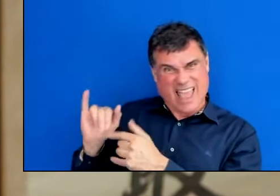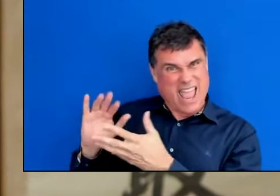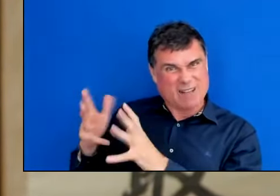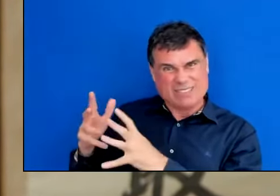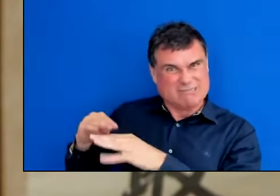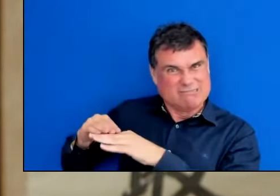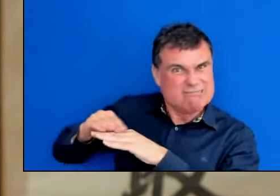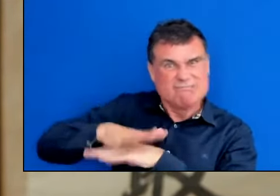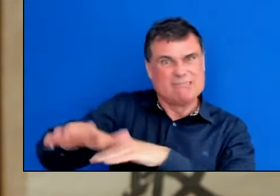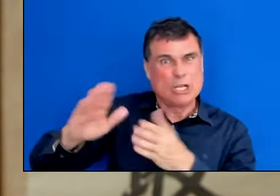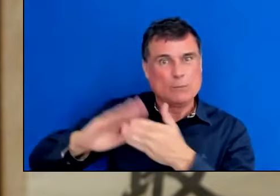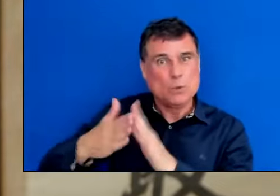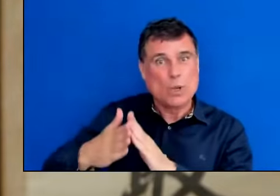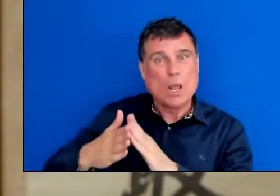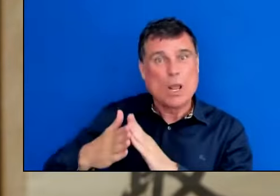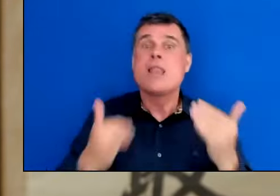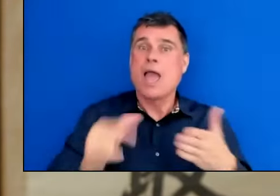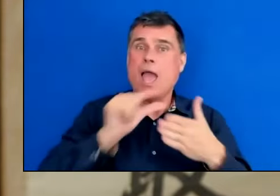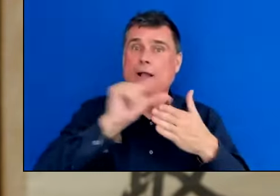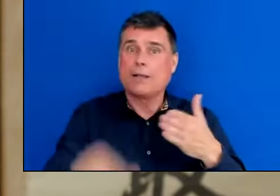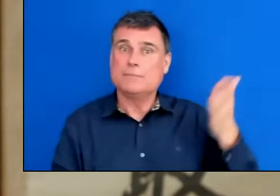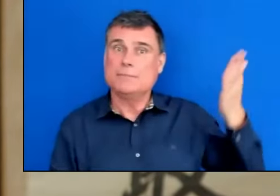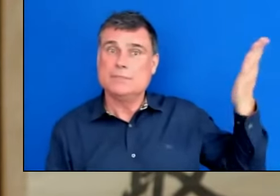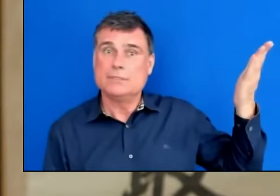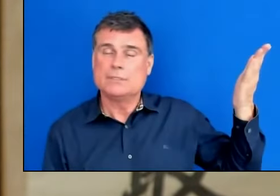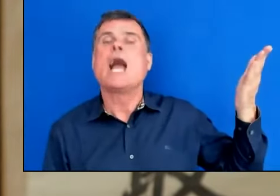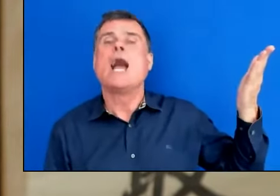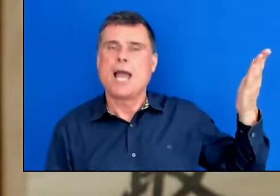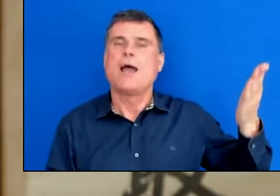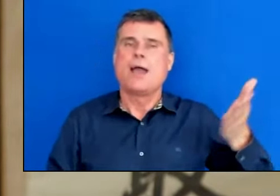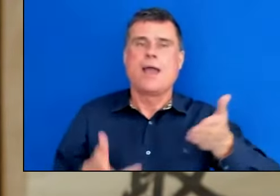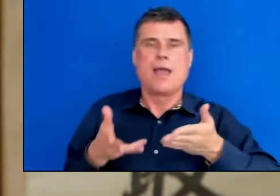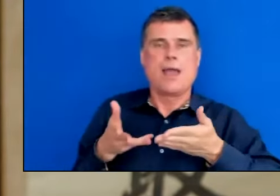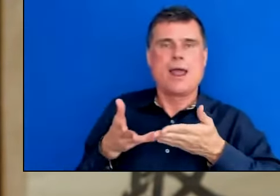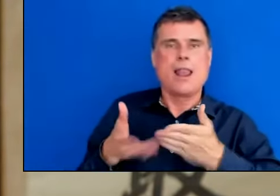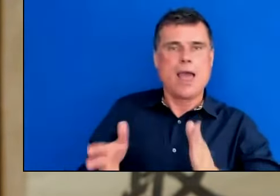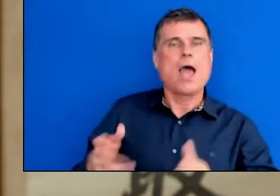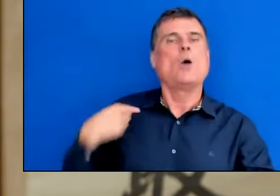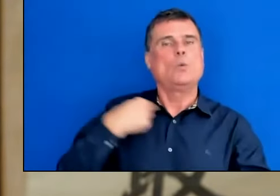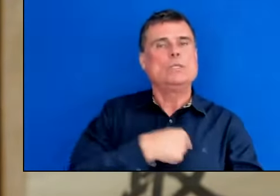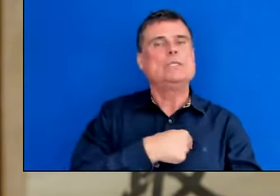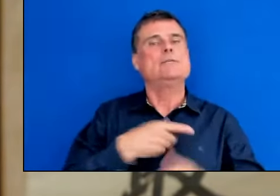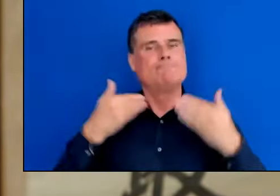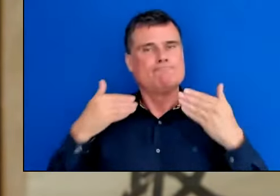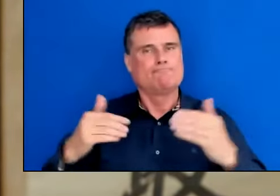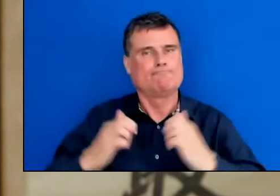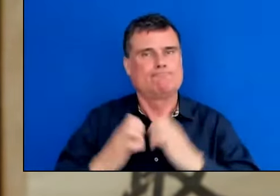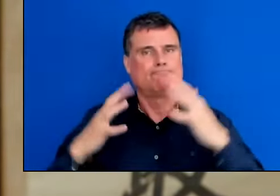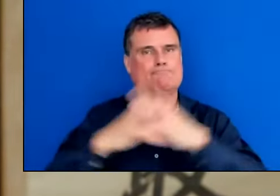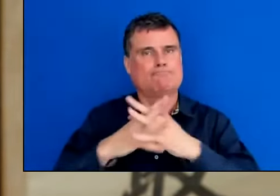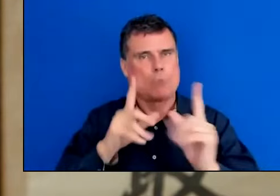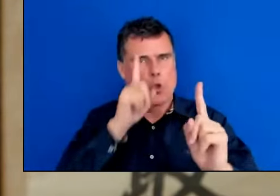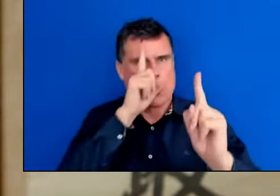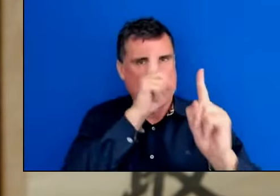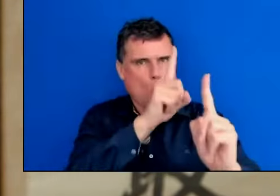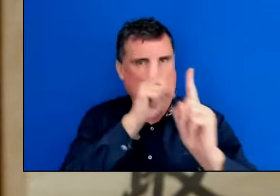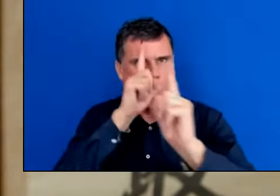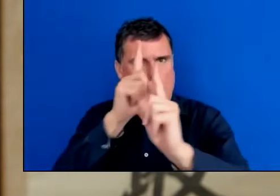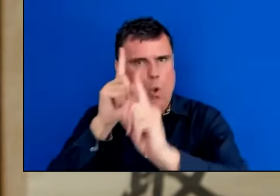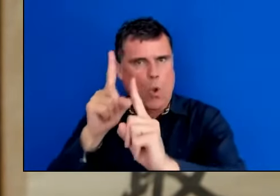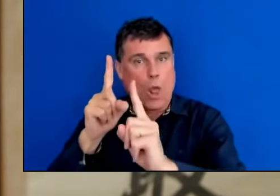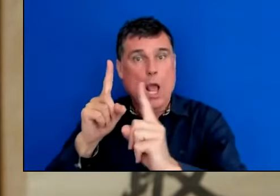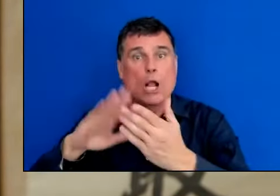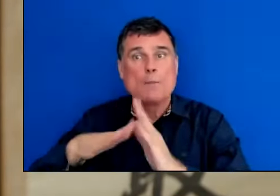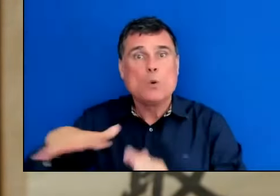government, and that through thorough community consultations, we built these initiatives designed to provide the community